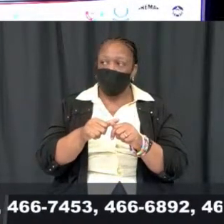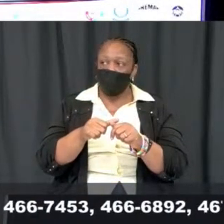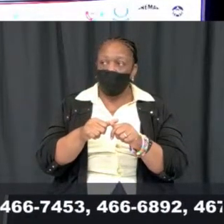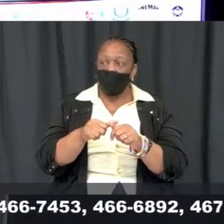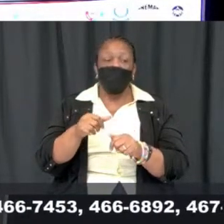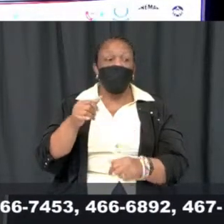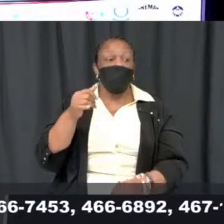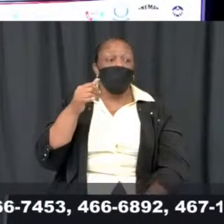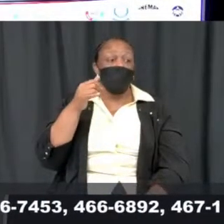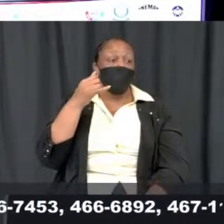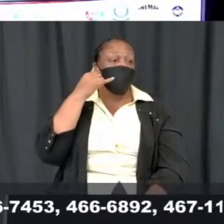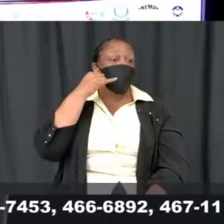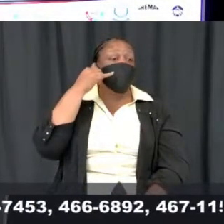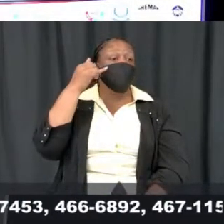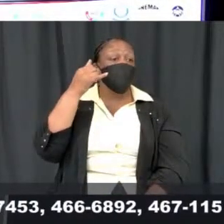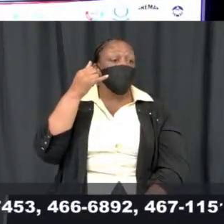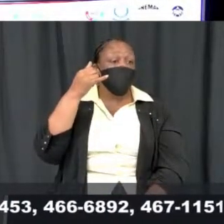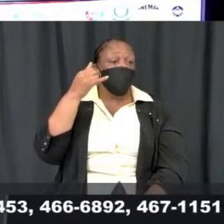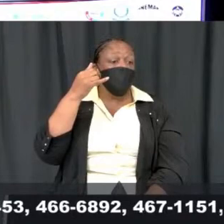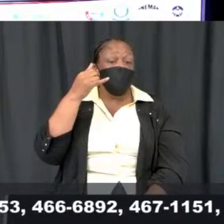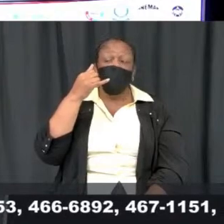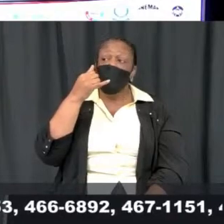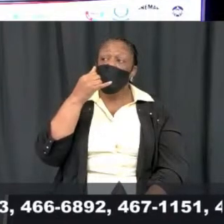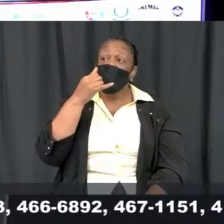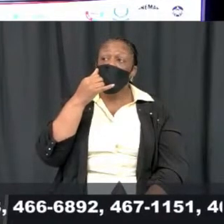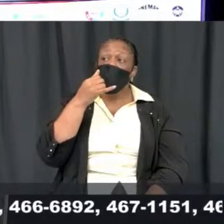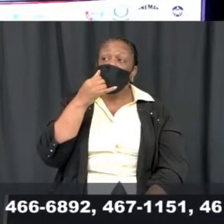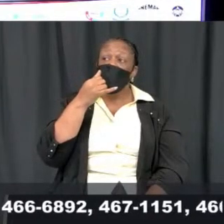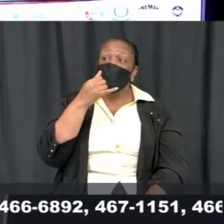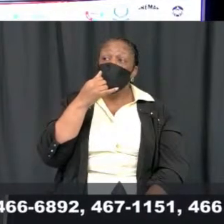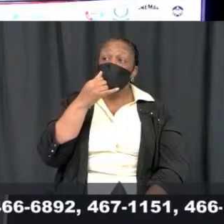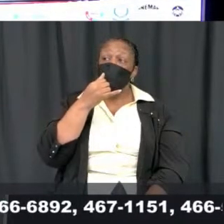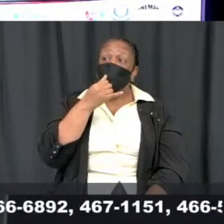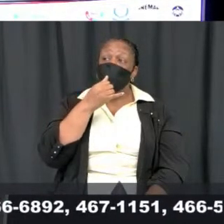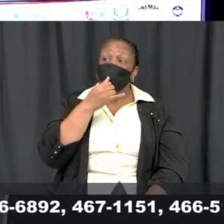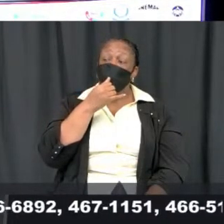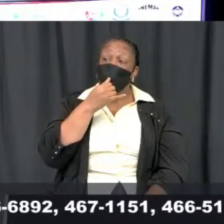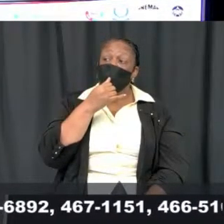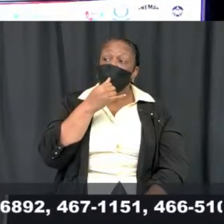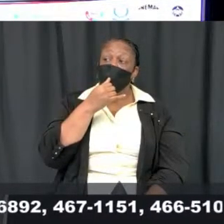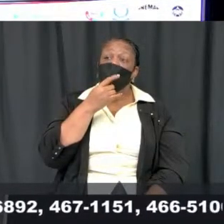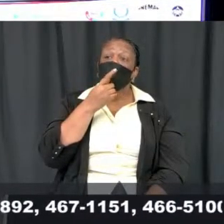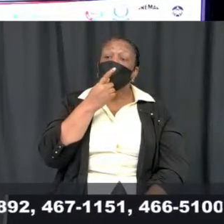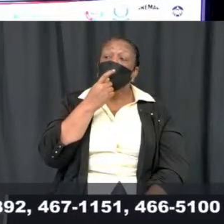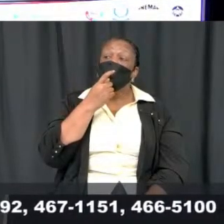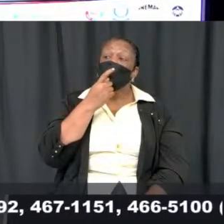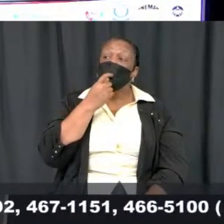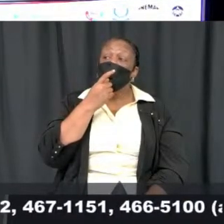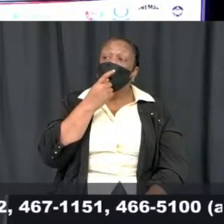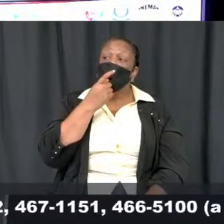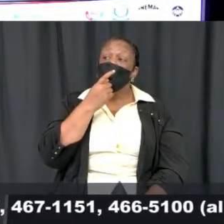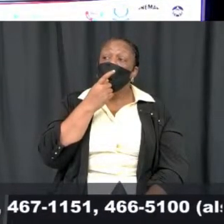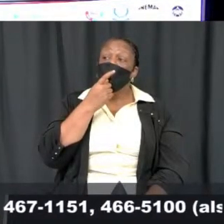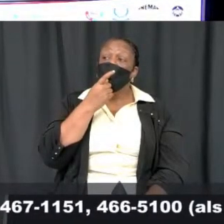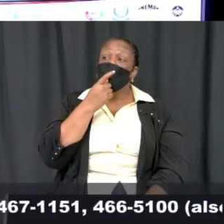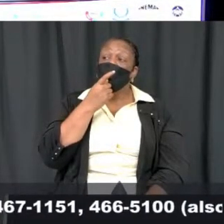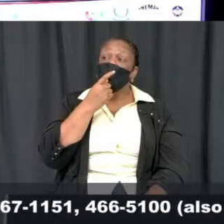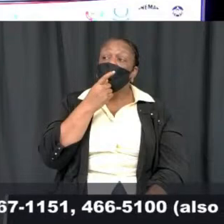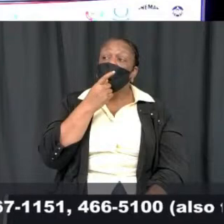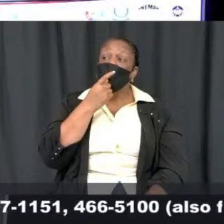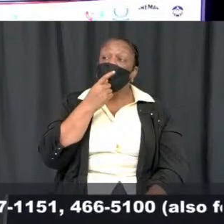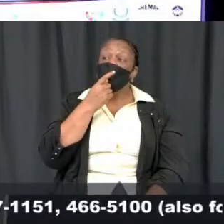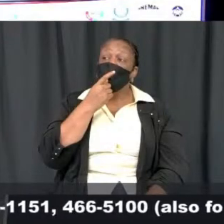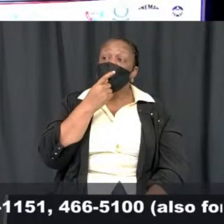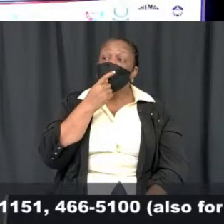called by the person who is responsible to collect the monies, and that is Mr. Jusan Gordon, which you all may